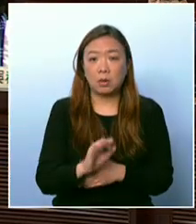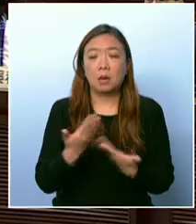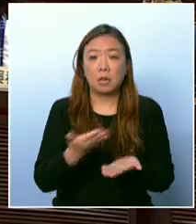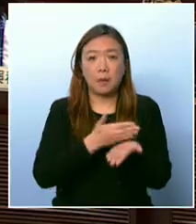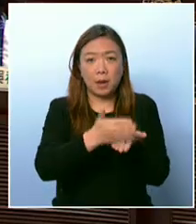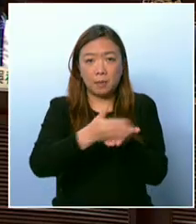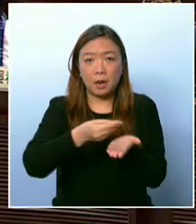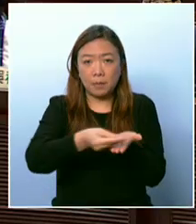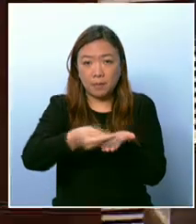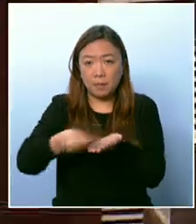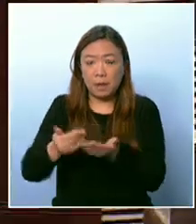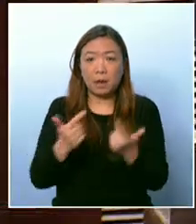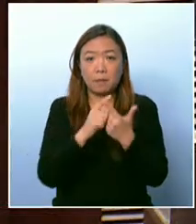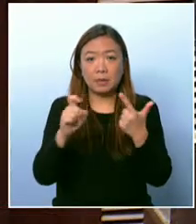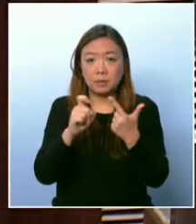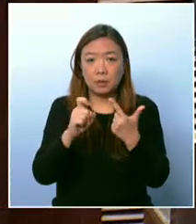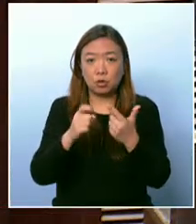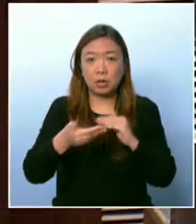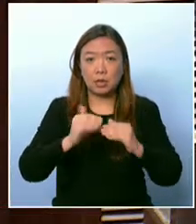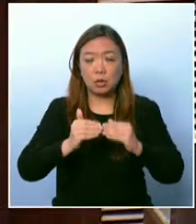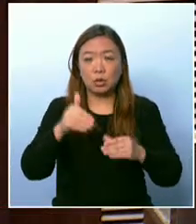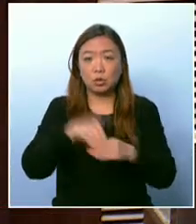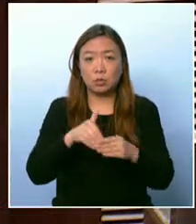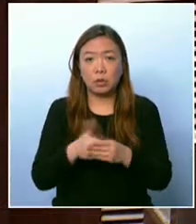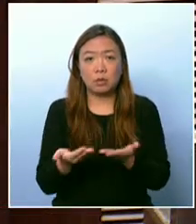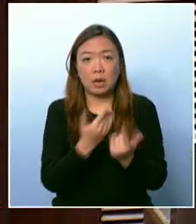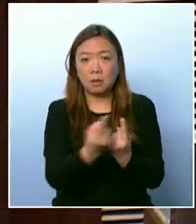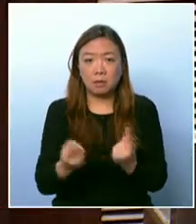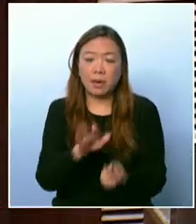ballot papers because one member is yet to arrive.